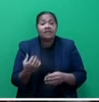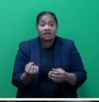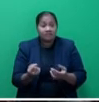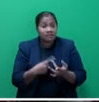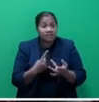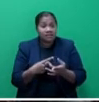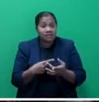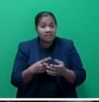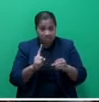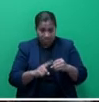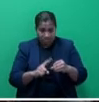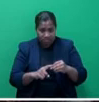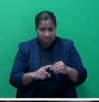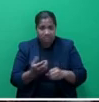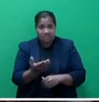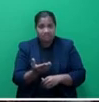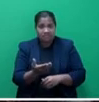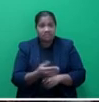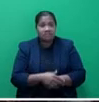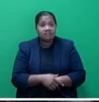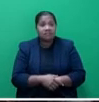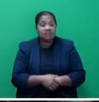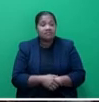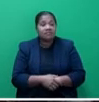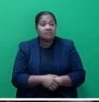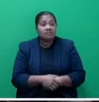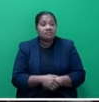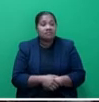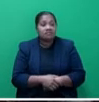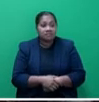Just one more. I'll allow it. Thank you. Only once.